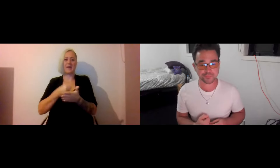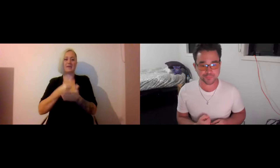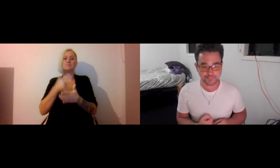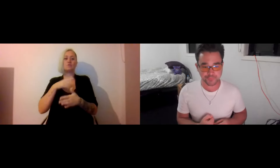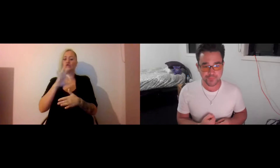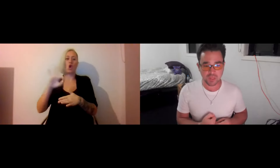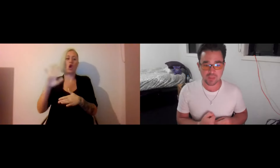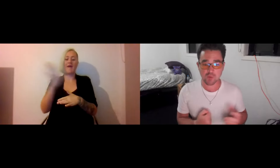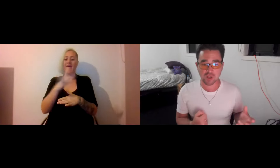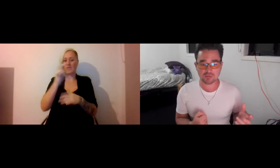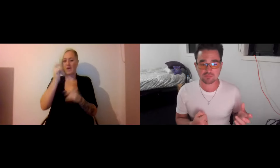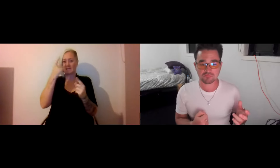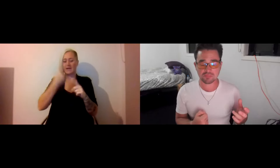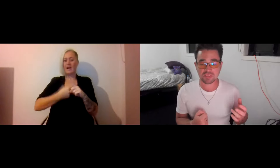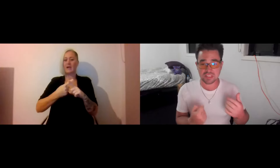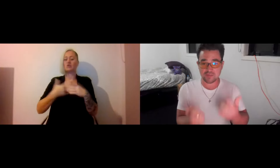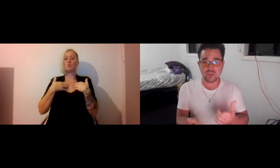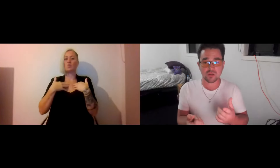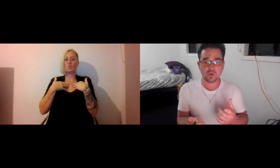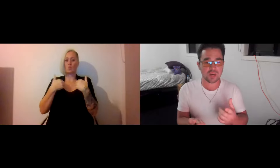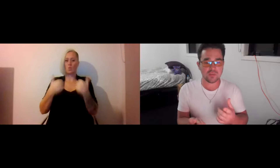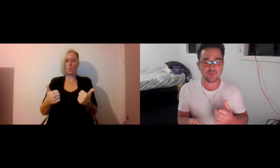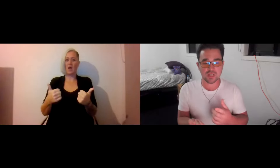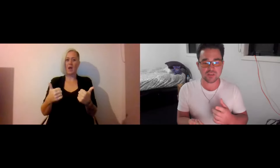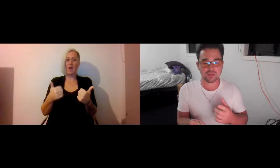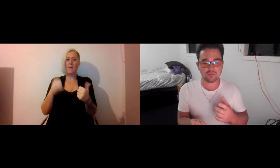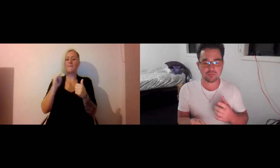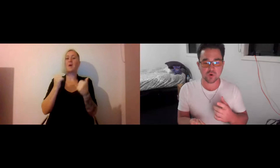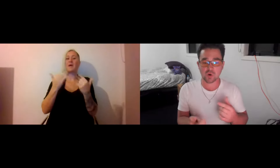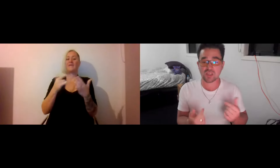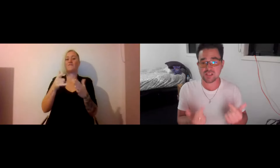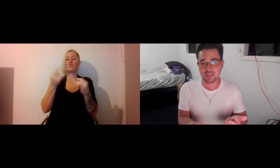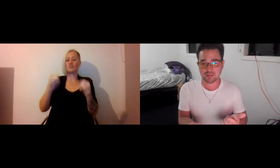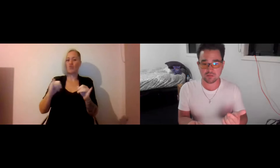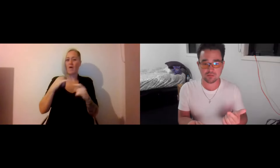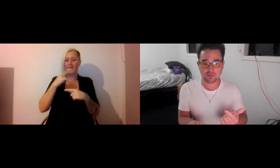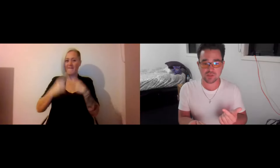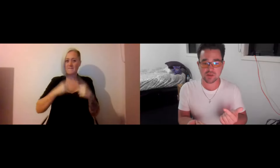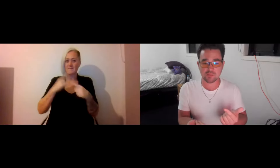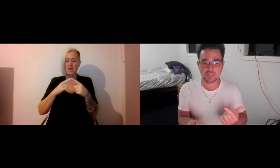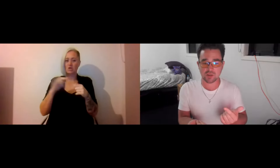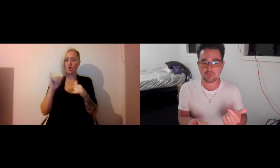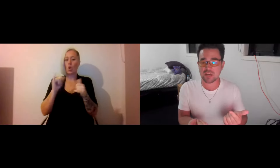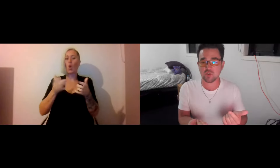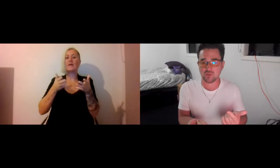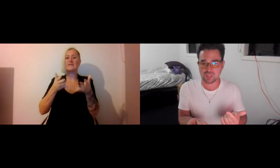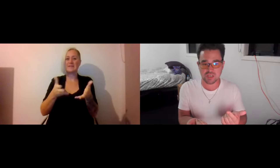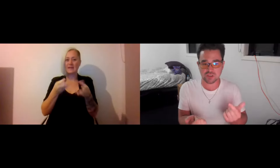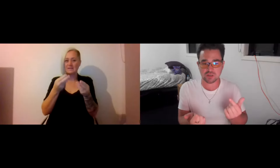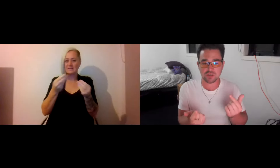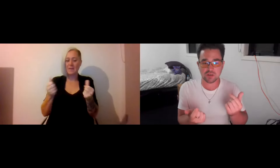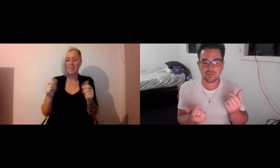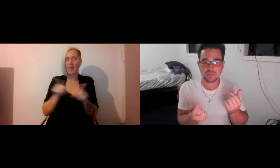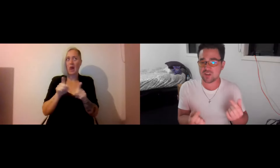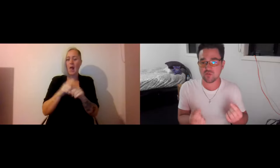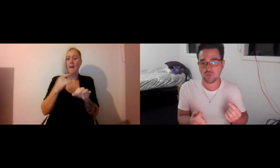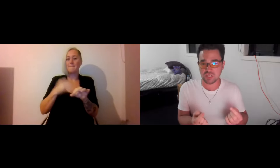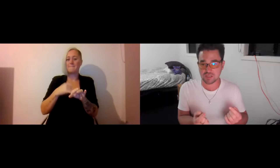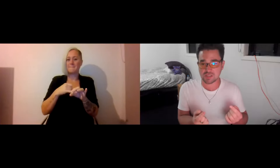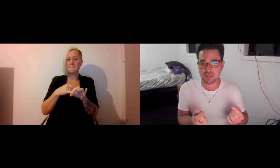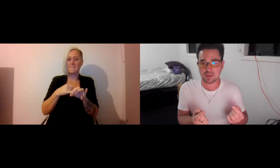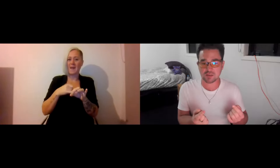well. They might give you the wrong information or consent to something like a medical procedure they do